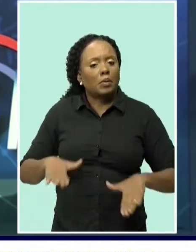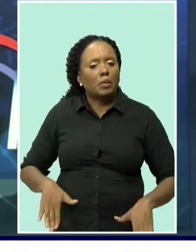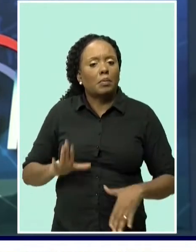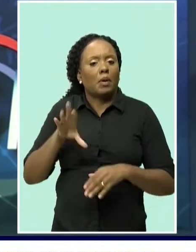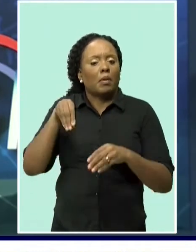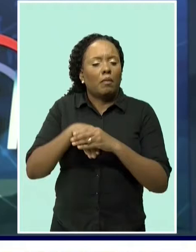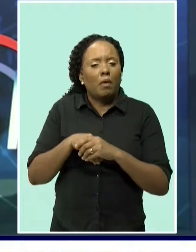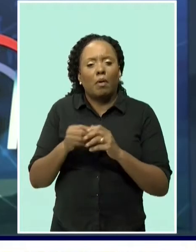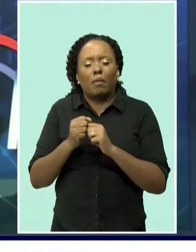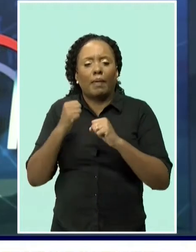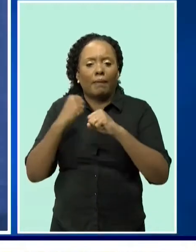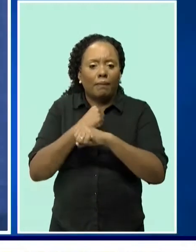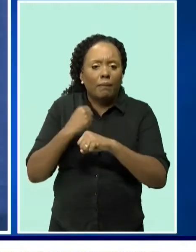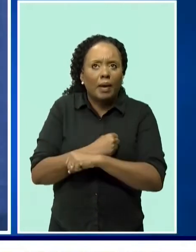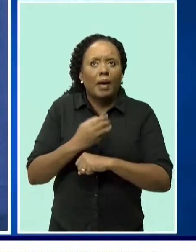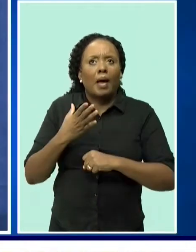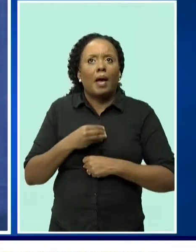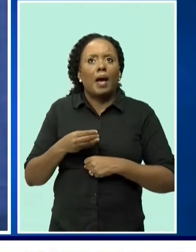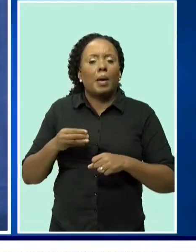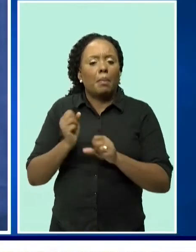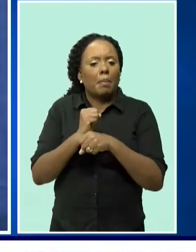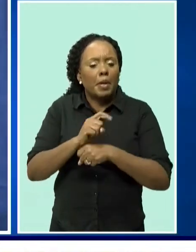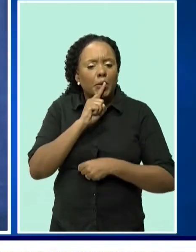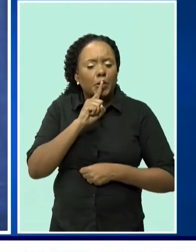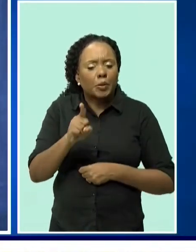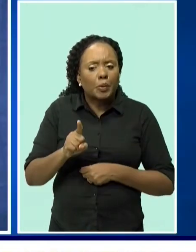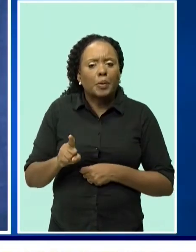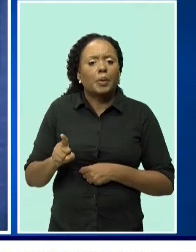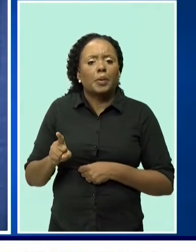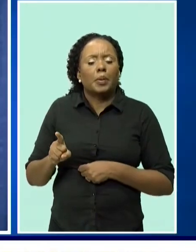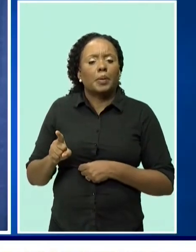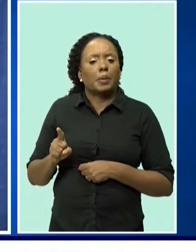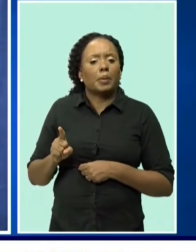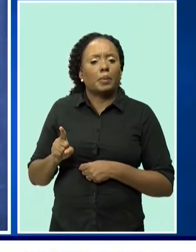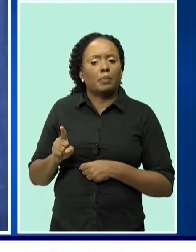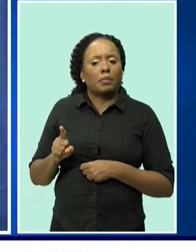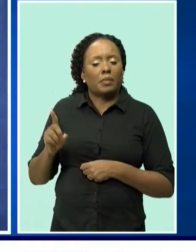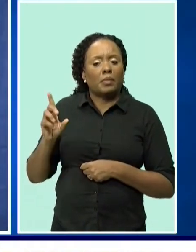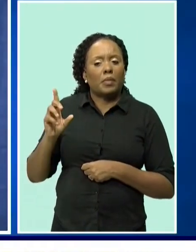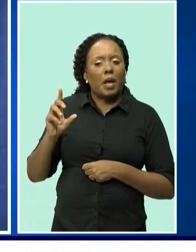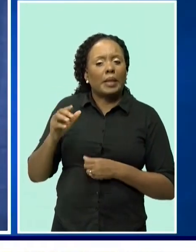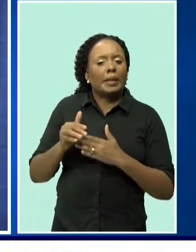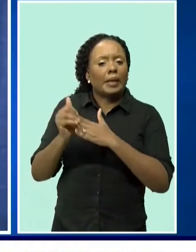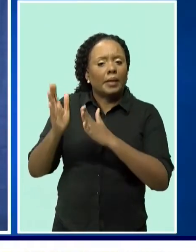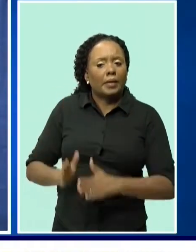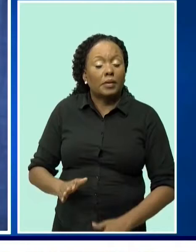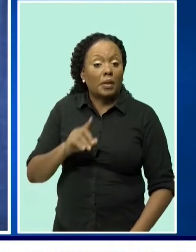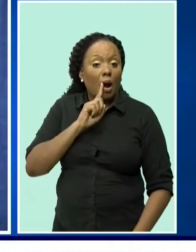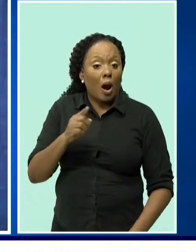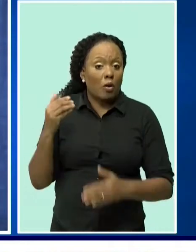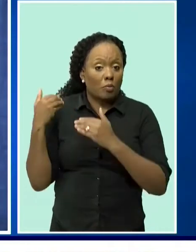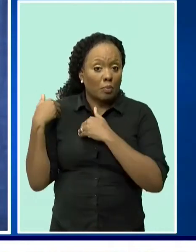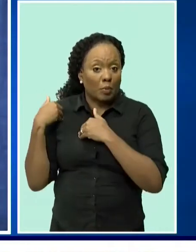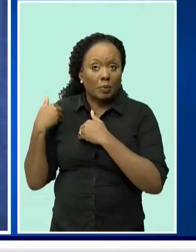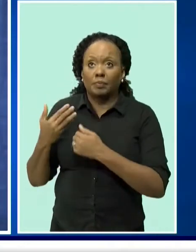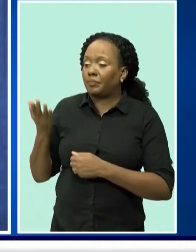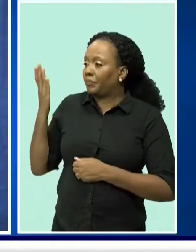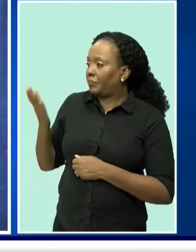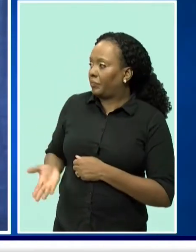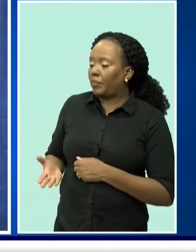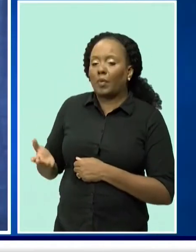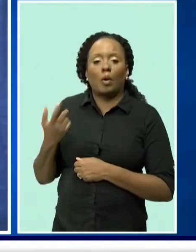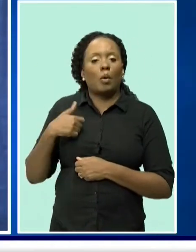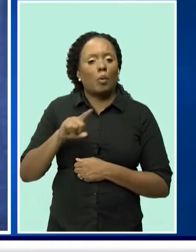in the fight. They say that we as children and young people will be left to face and manage the brunt